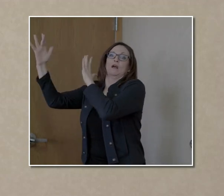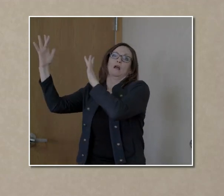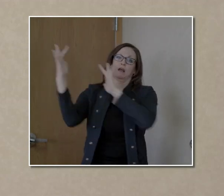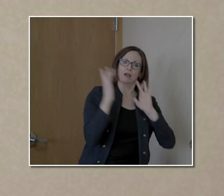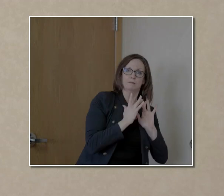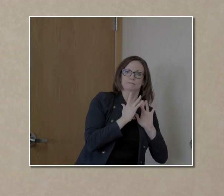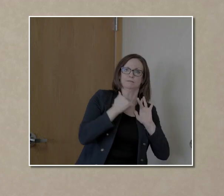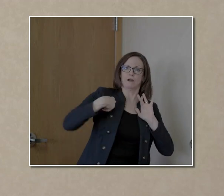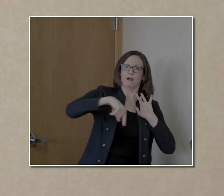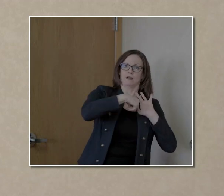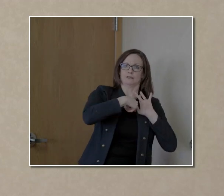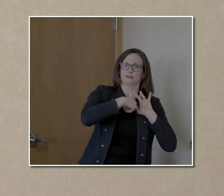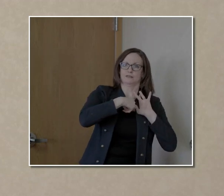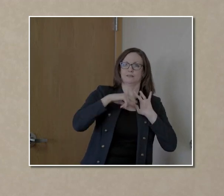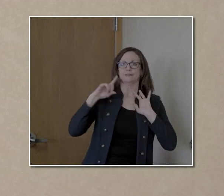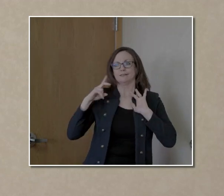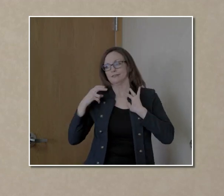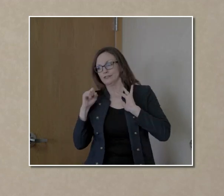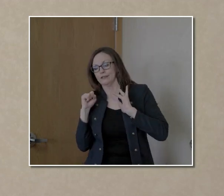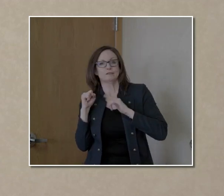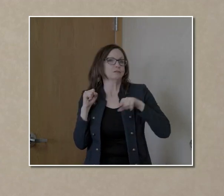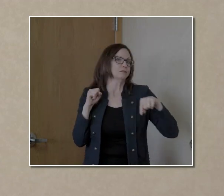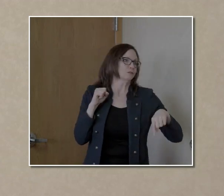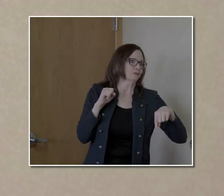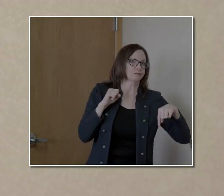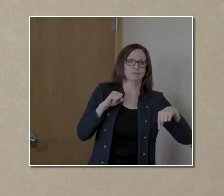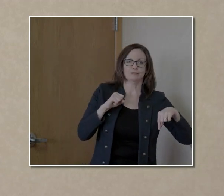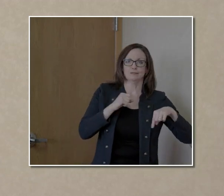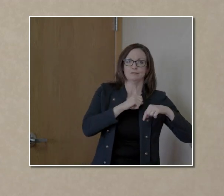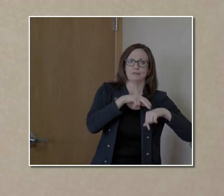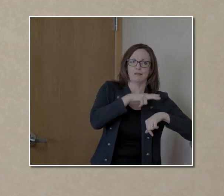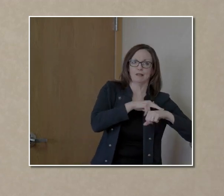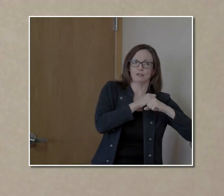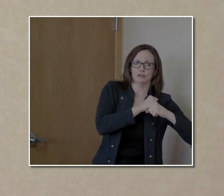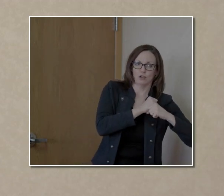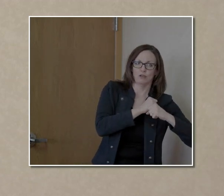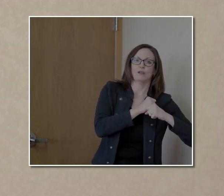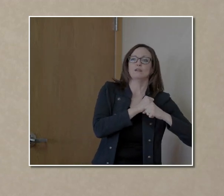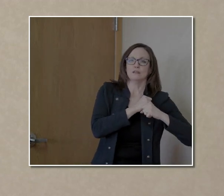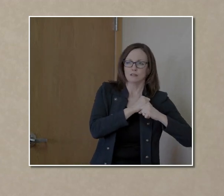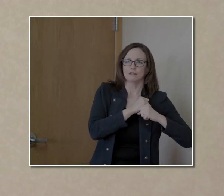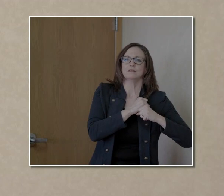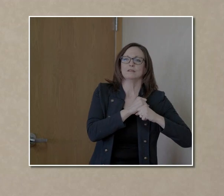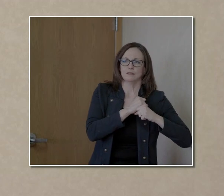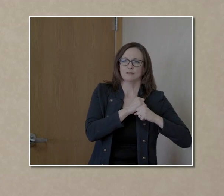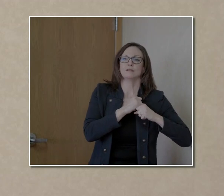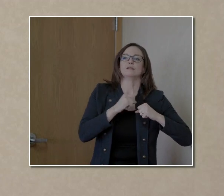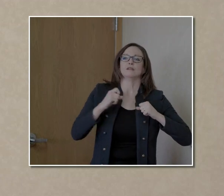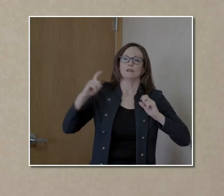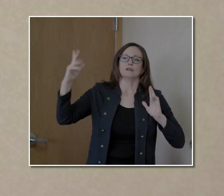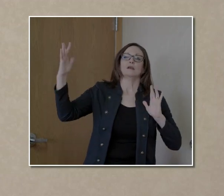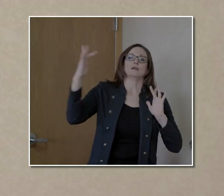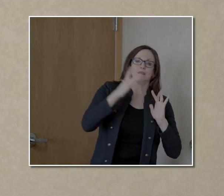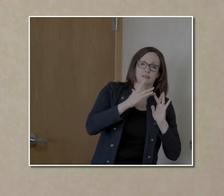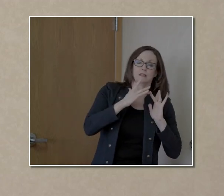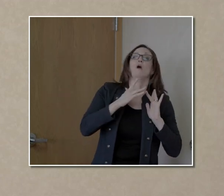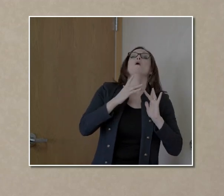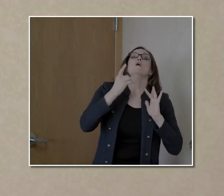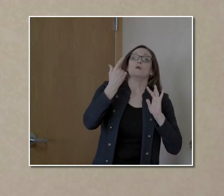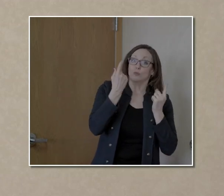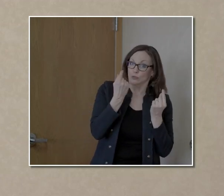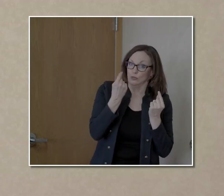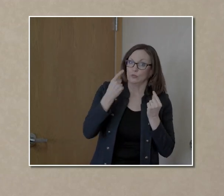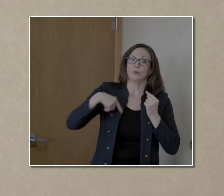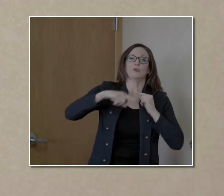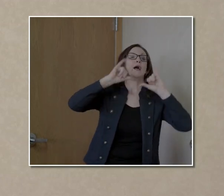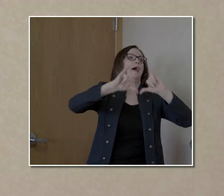Volunteer Recruitment Network, but it's in the hundreds, if not thousands, and we have secured most of the clinical staff for